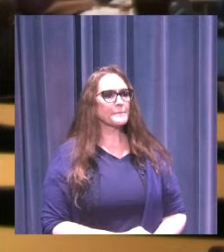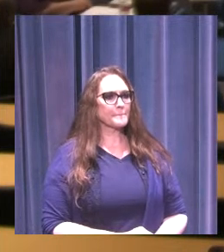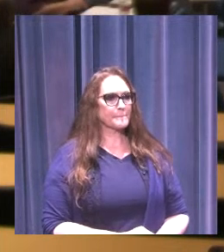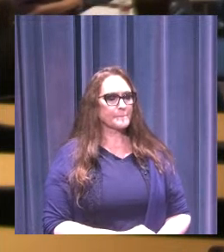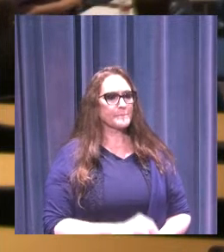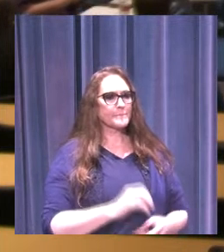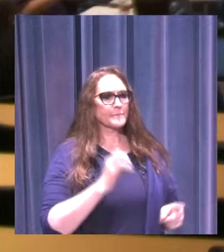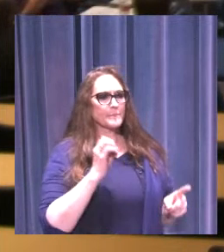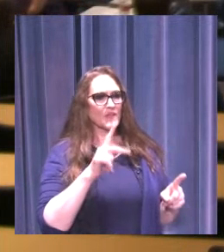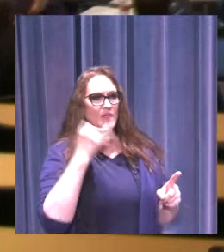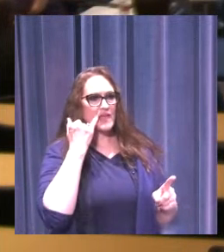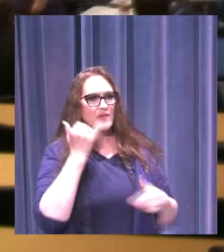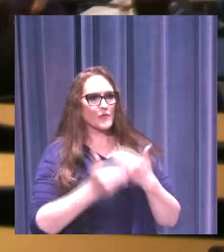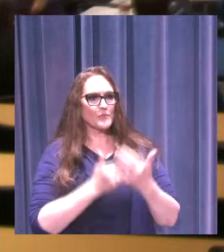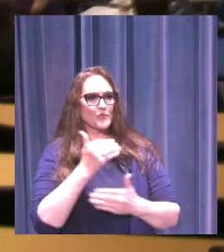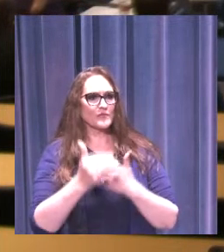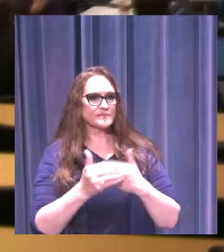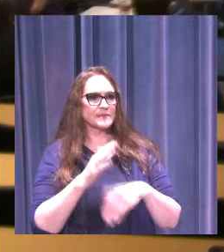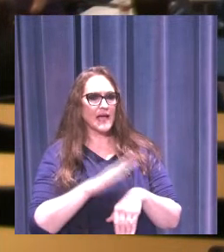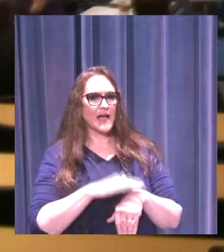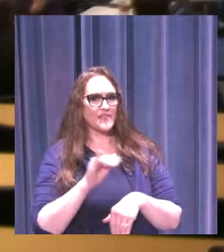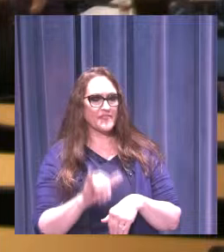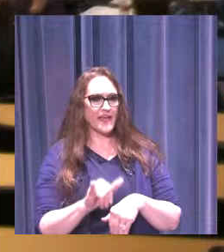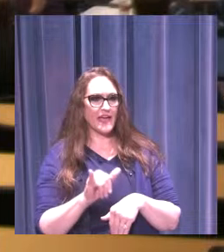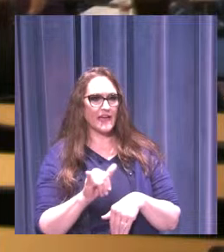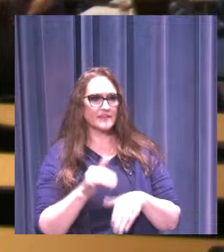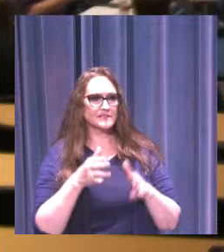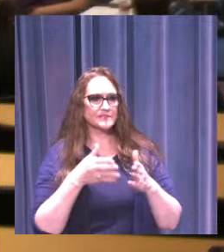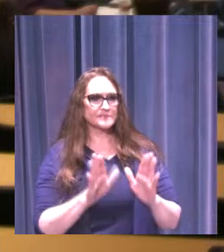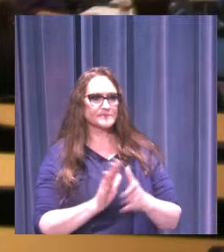Okay, as long as we're moving on that track.